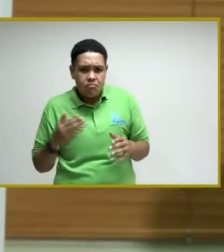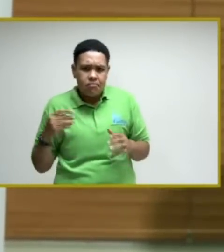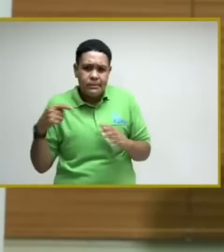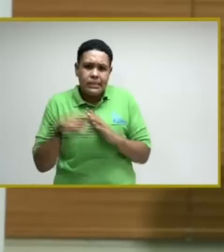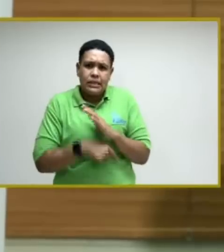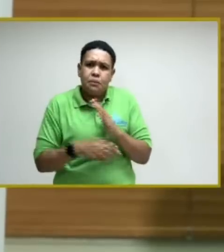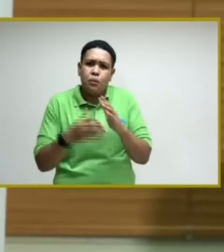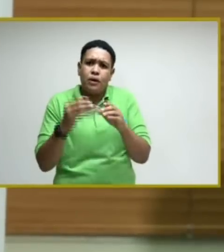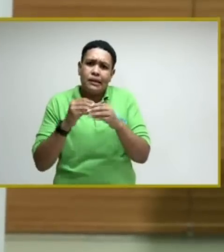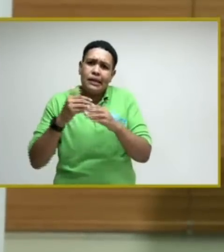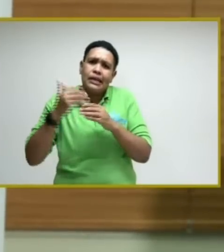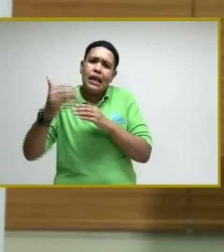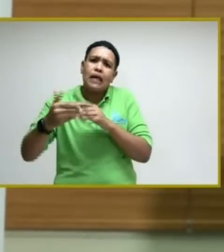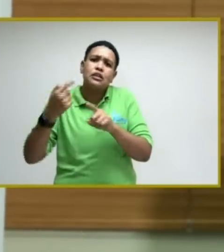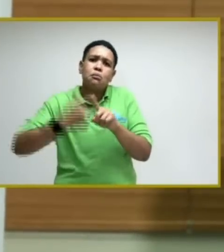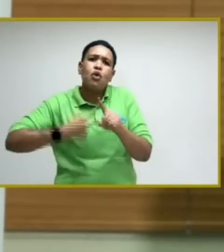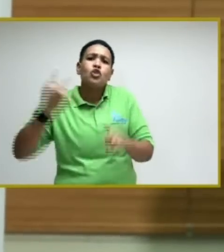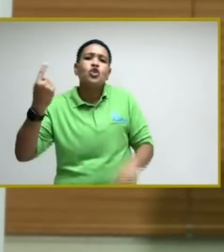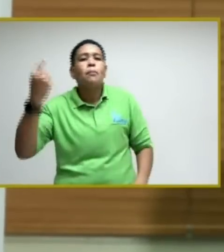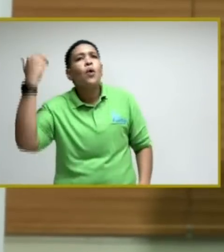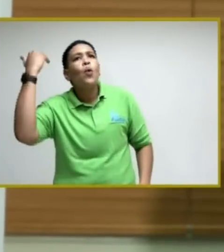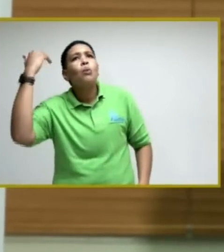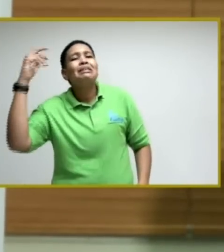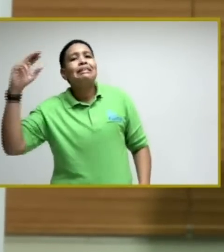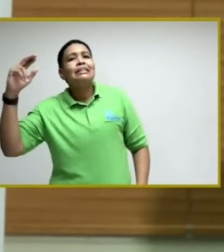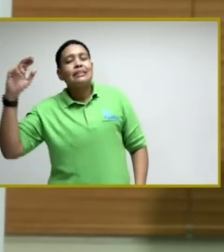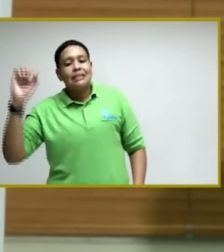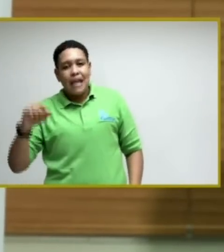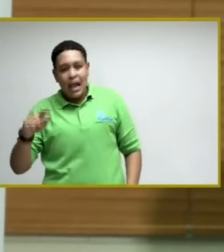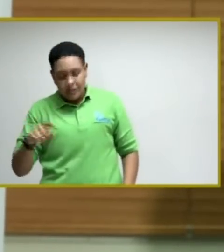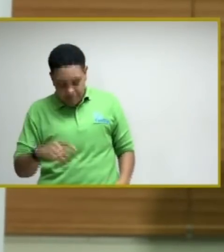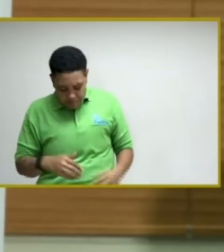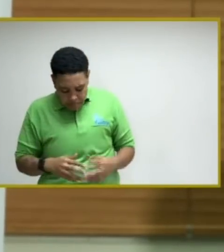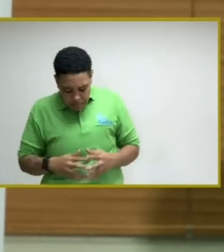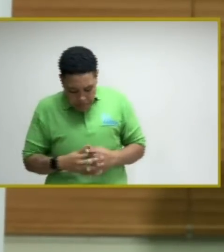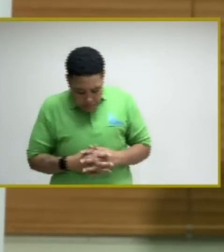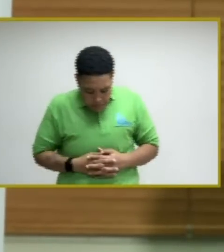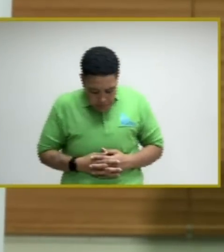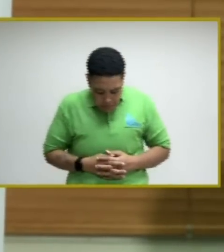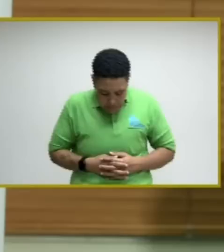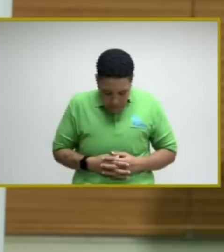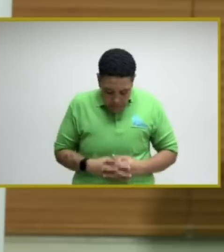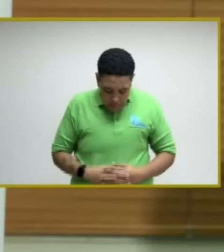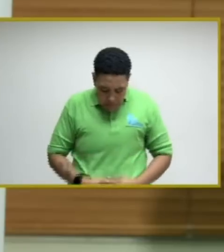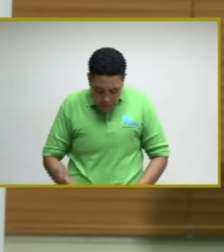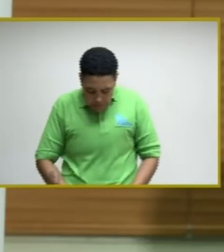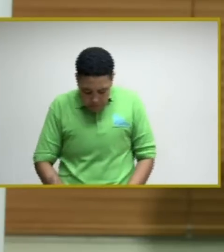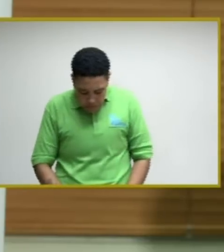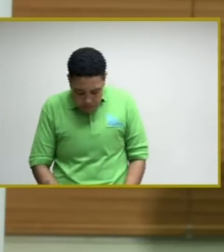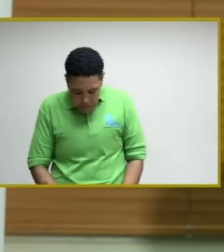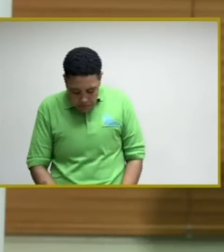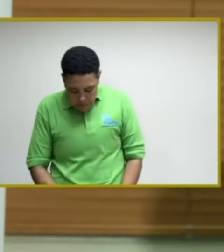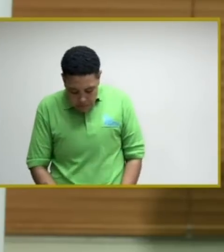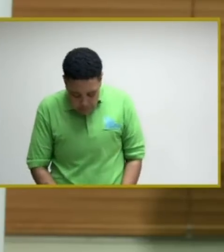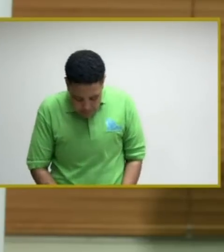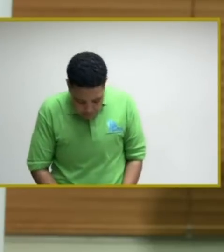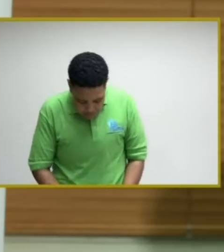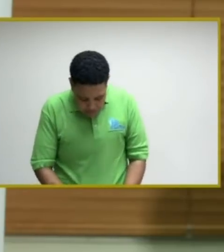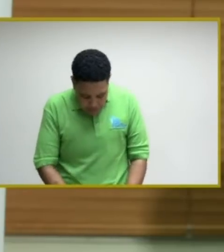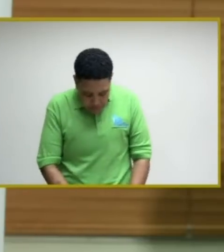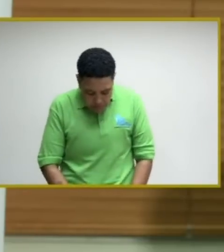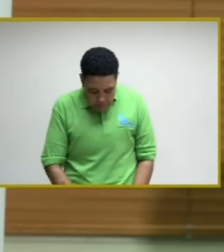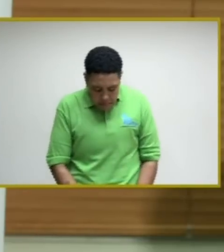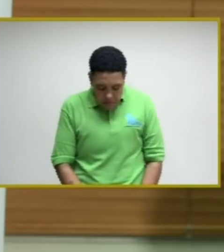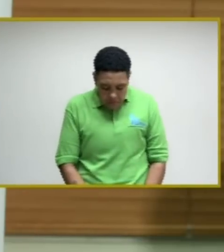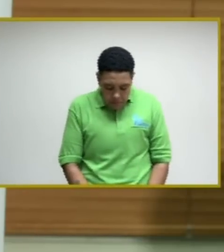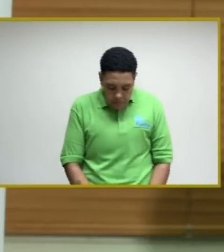and that's something to be hopeful about. The other that I think is important is to overcome some of the fear associated with the